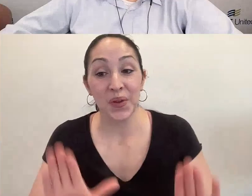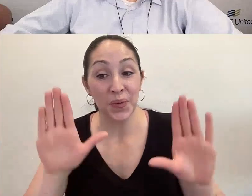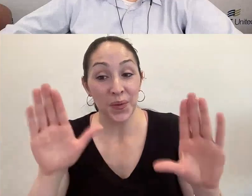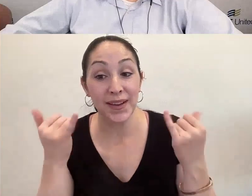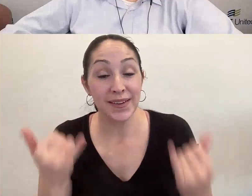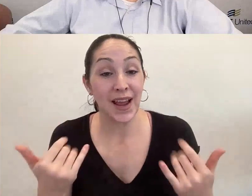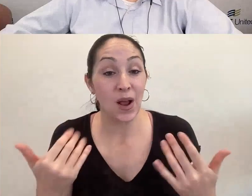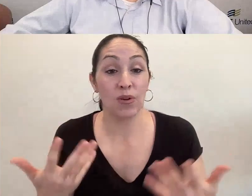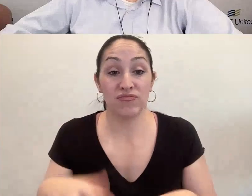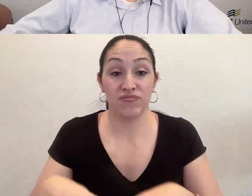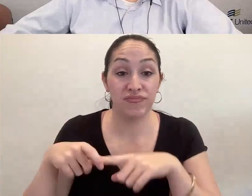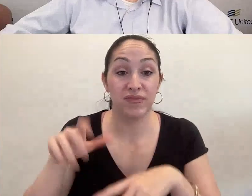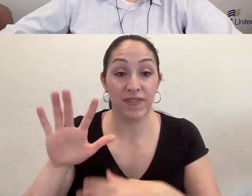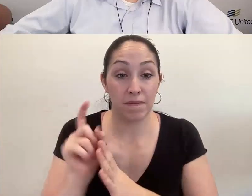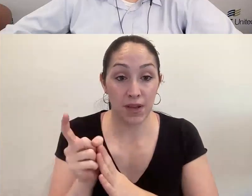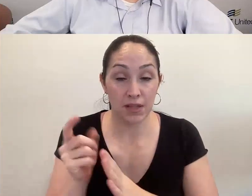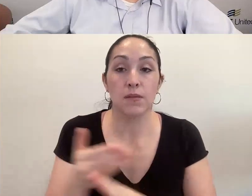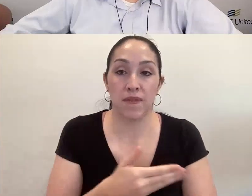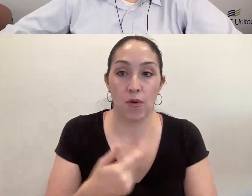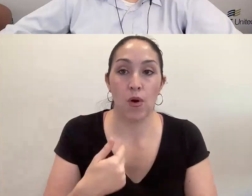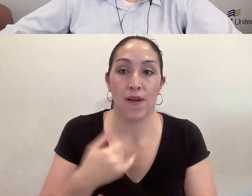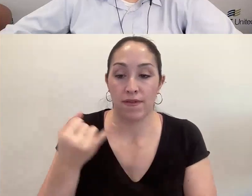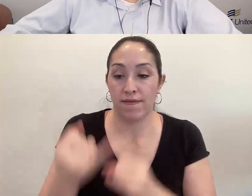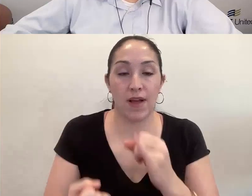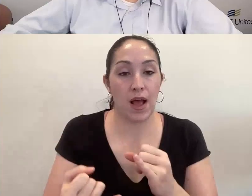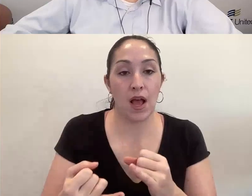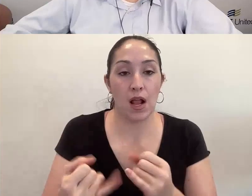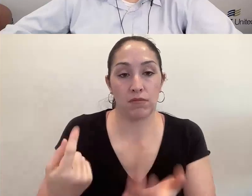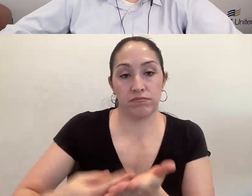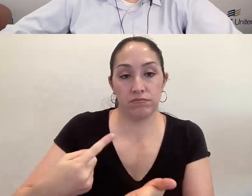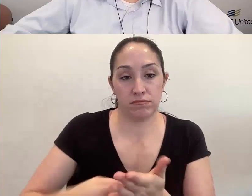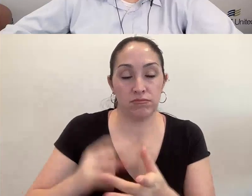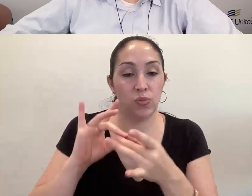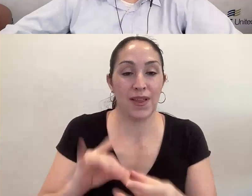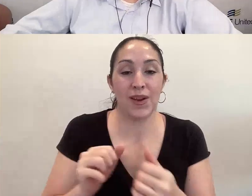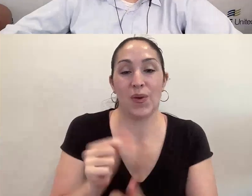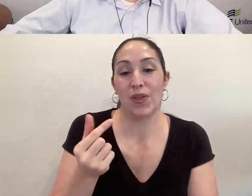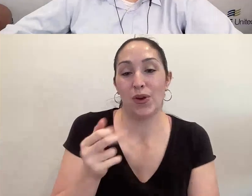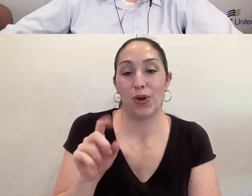another 5-minute break before we end up with our final session on guardianship. See you soon.